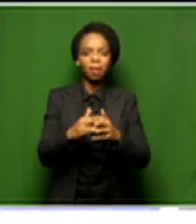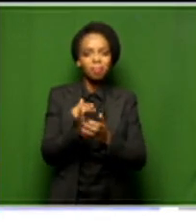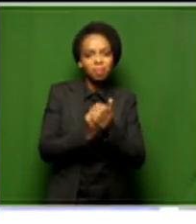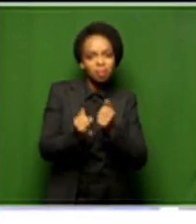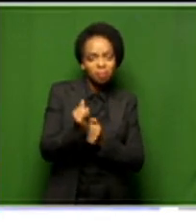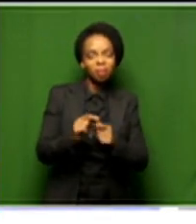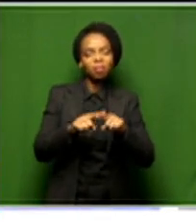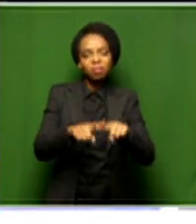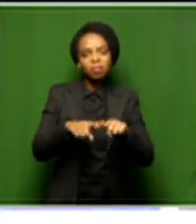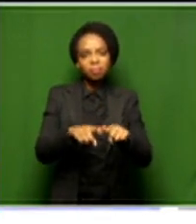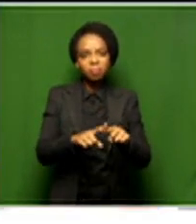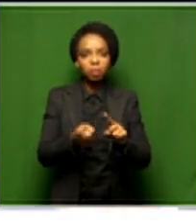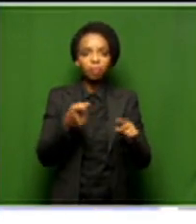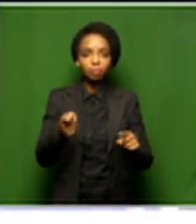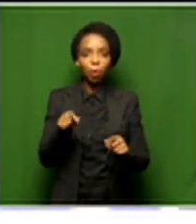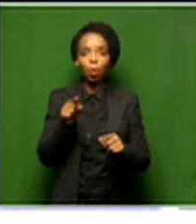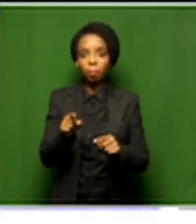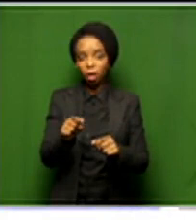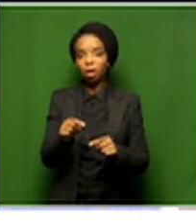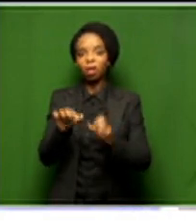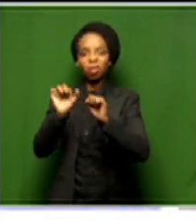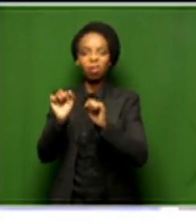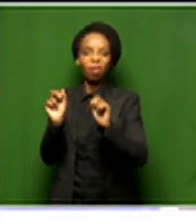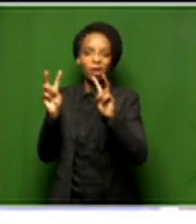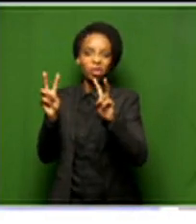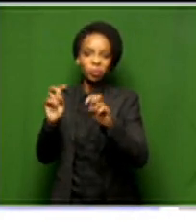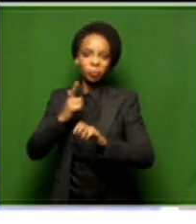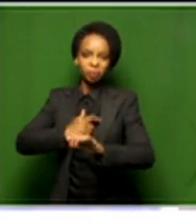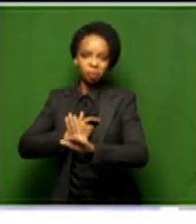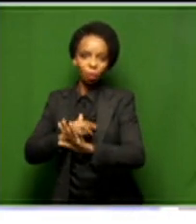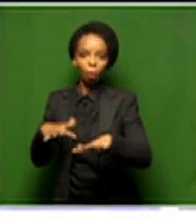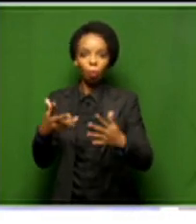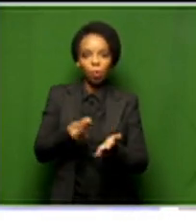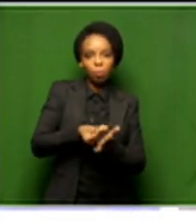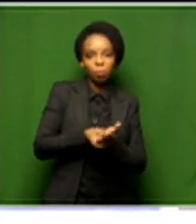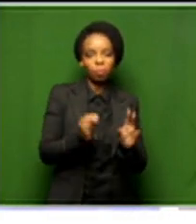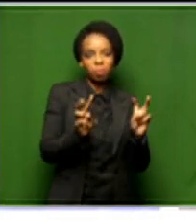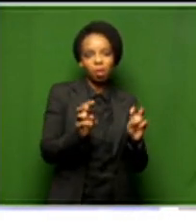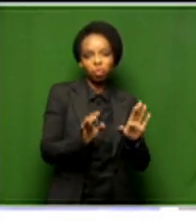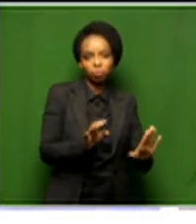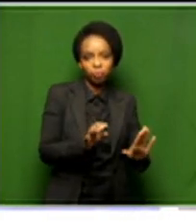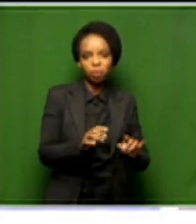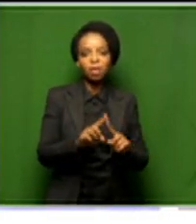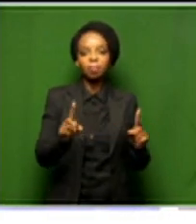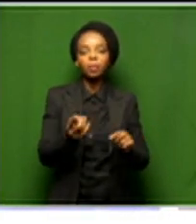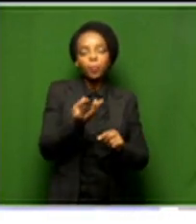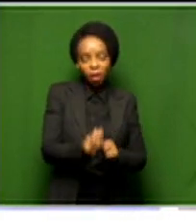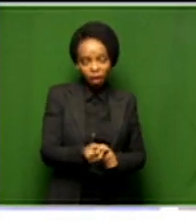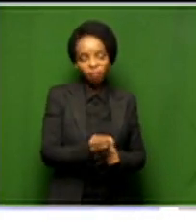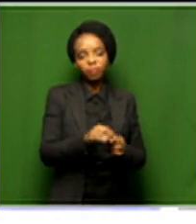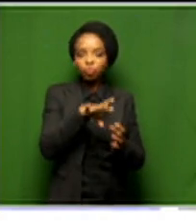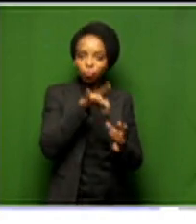from the ridicule to the most comical, right? But nonetheless, you do have a variety of